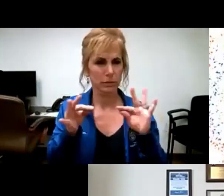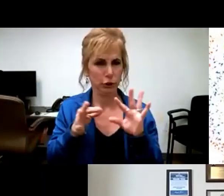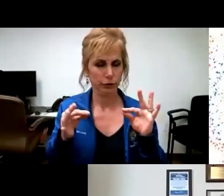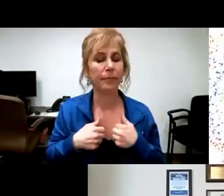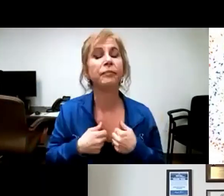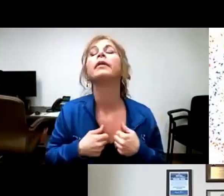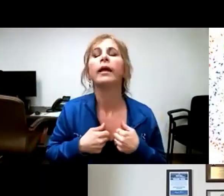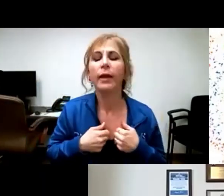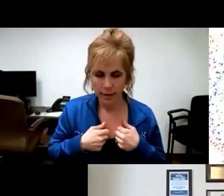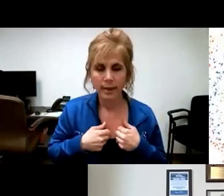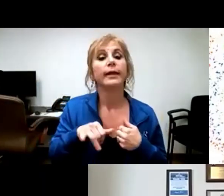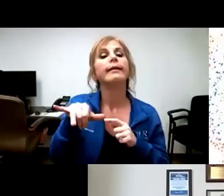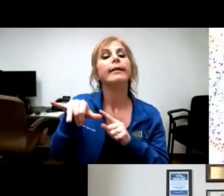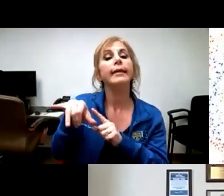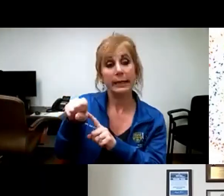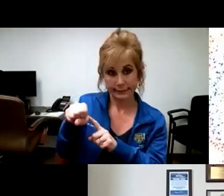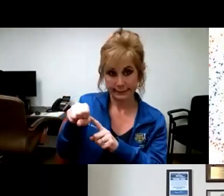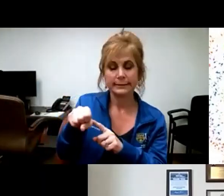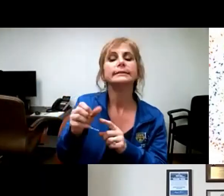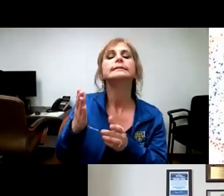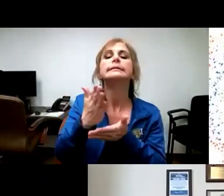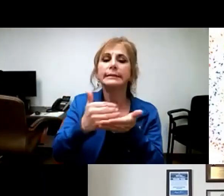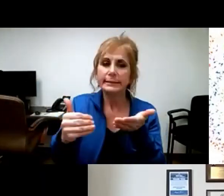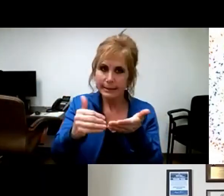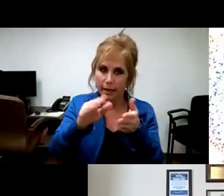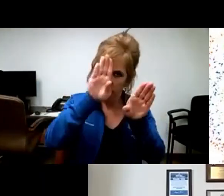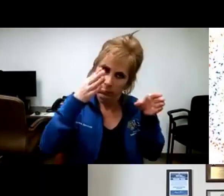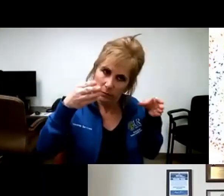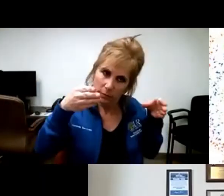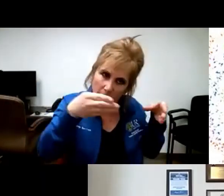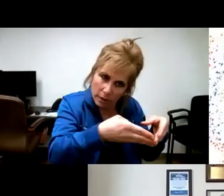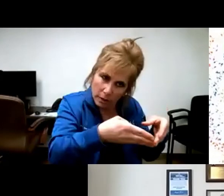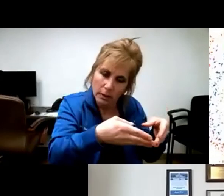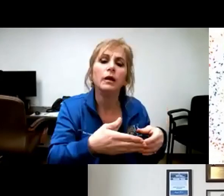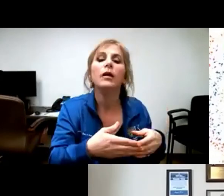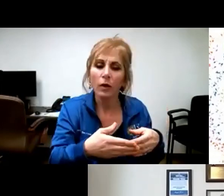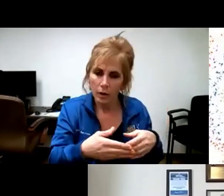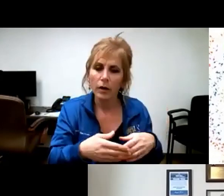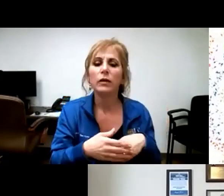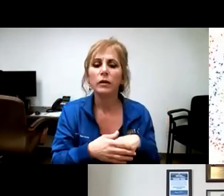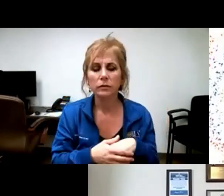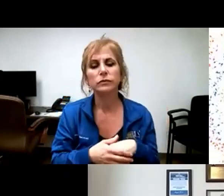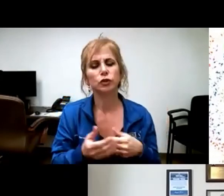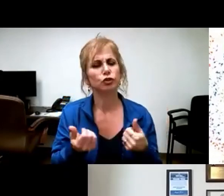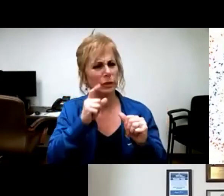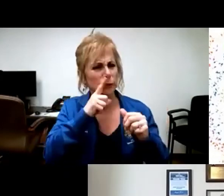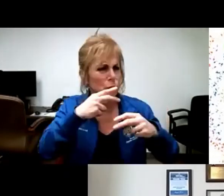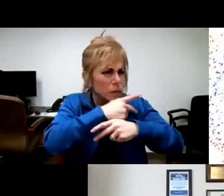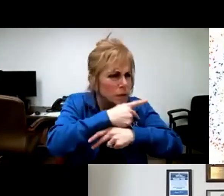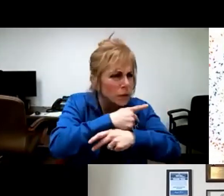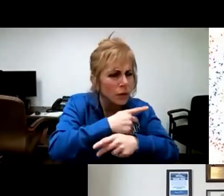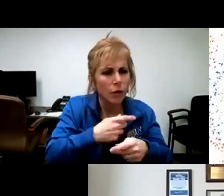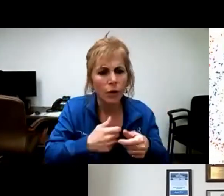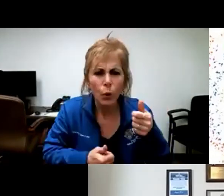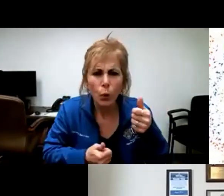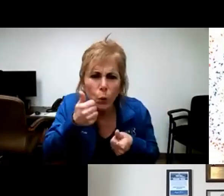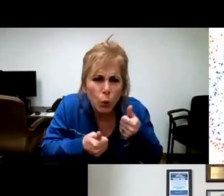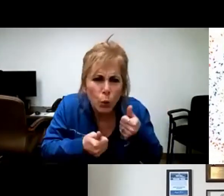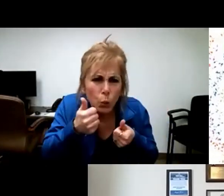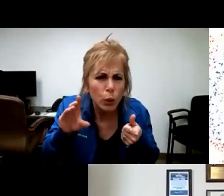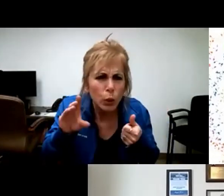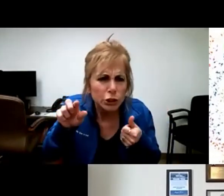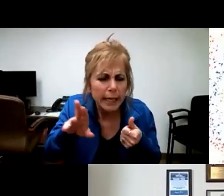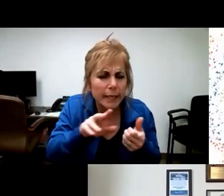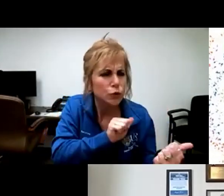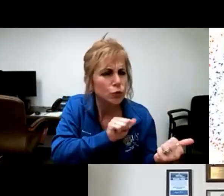yes, absolutely. We do have some priorities within the Wilmot Community Outreach and Engagement Office for particular cancers that we're trying to